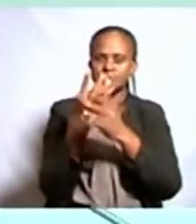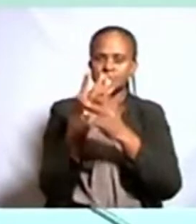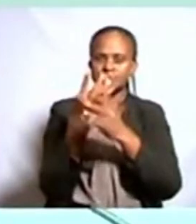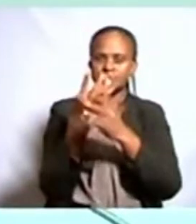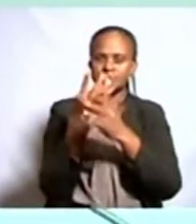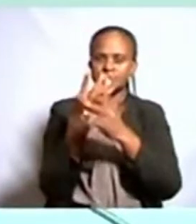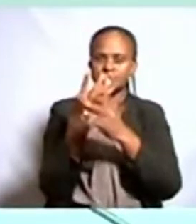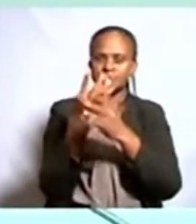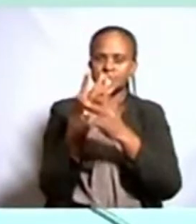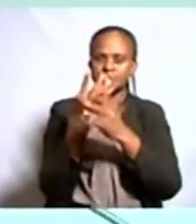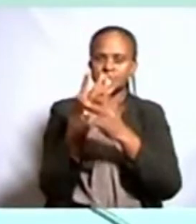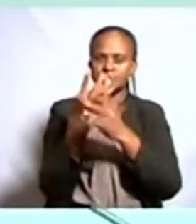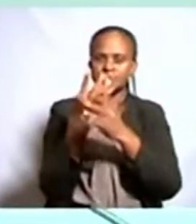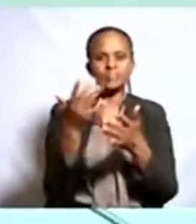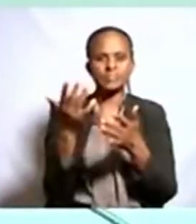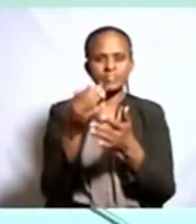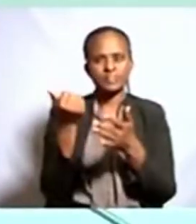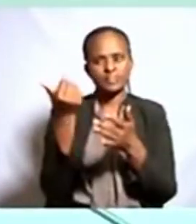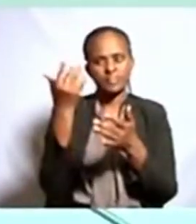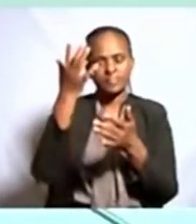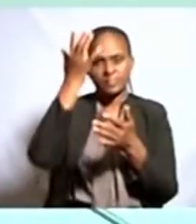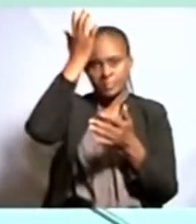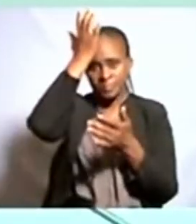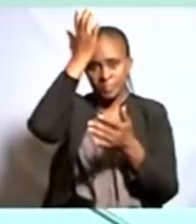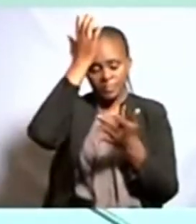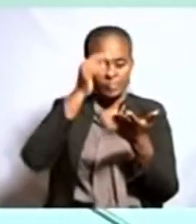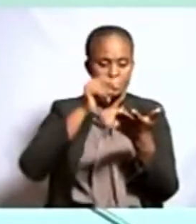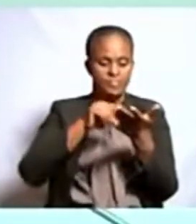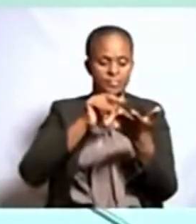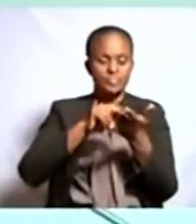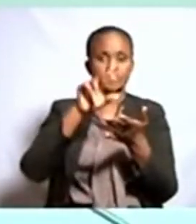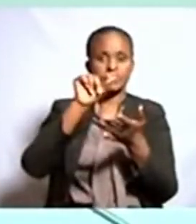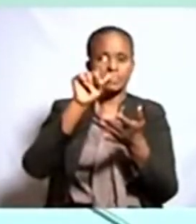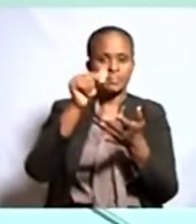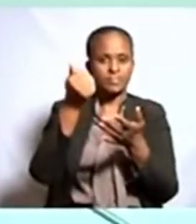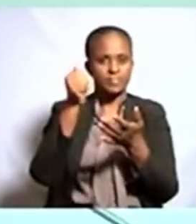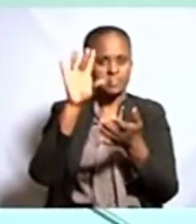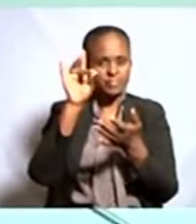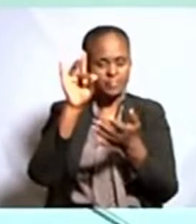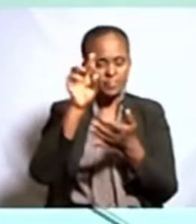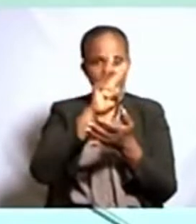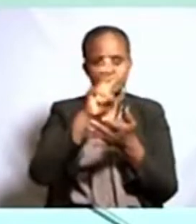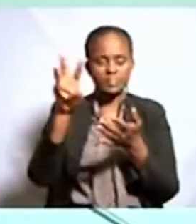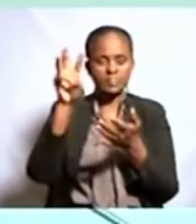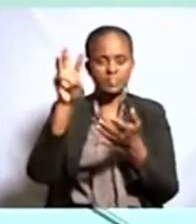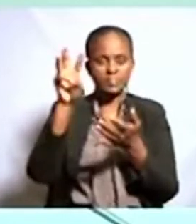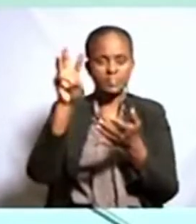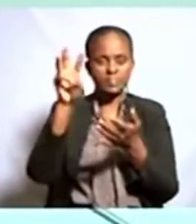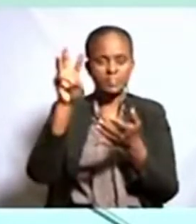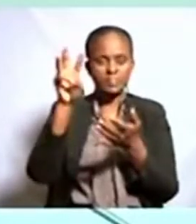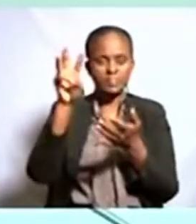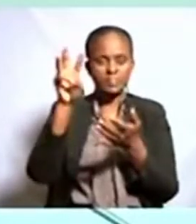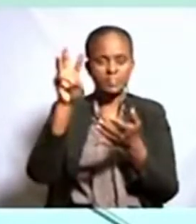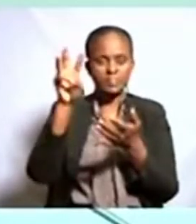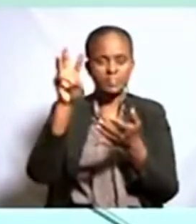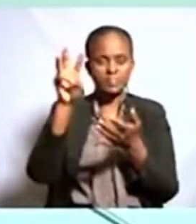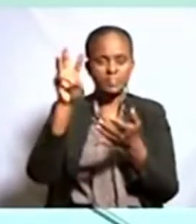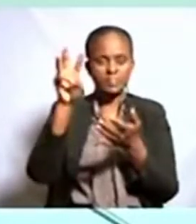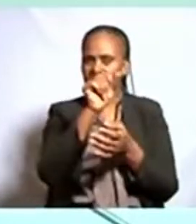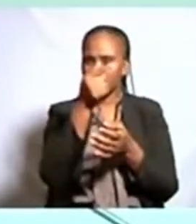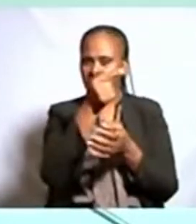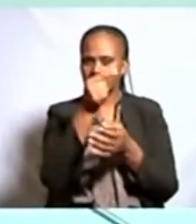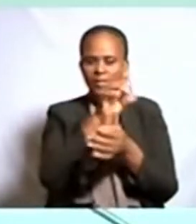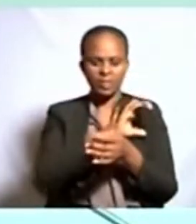new plantations. On 15th November 2018, the Provincial Administration Western Province engaged ETG Export Trading Company